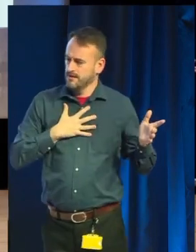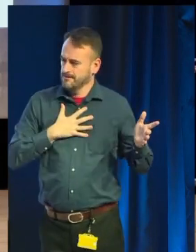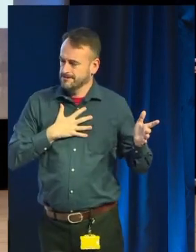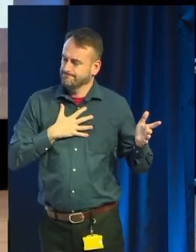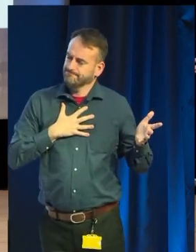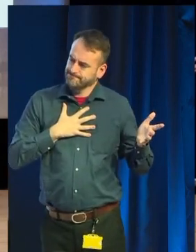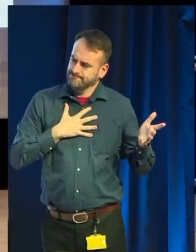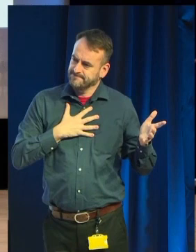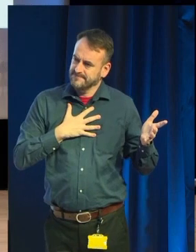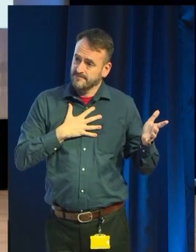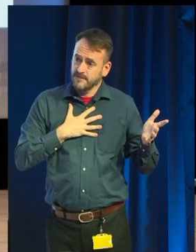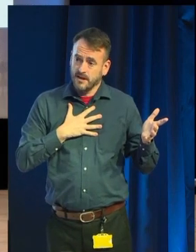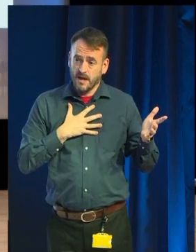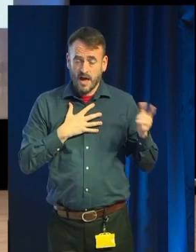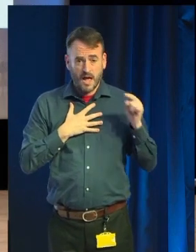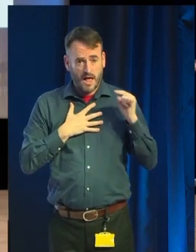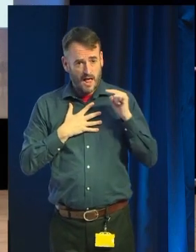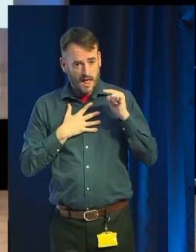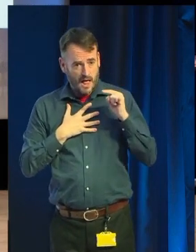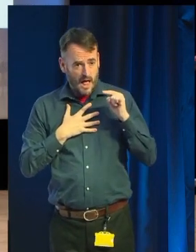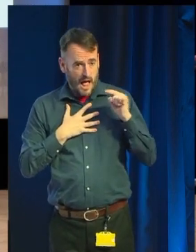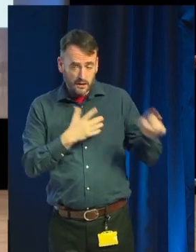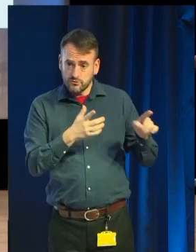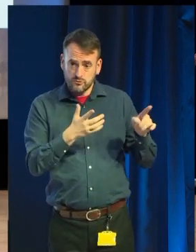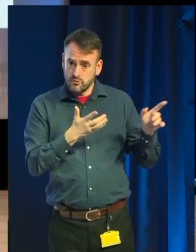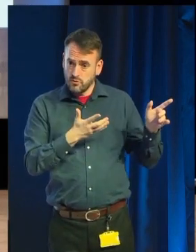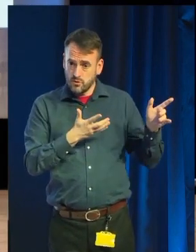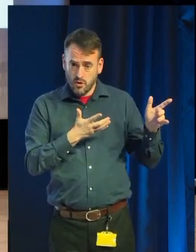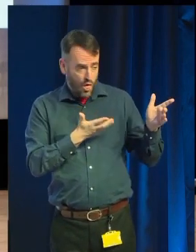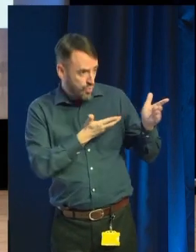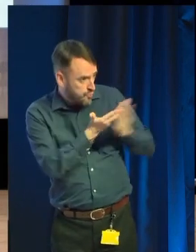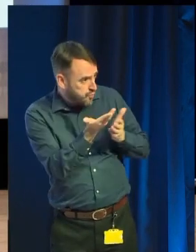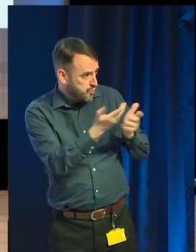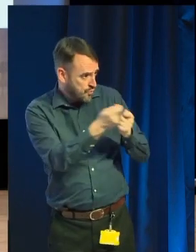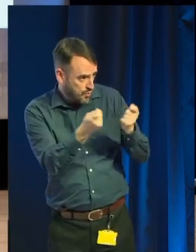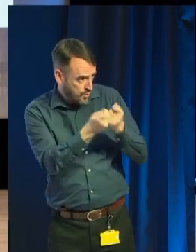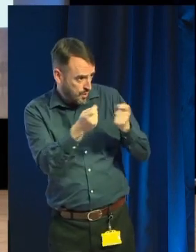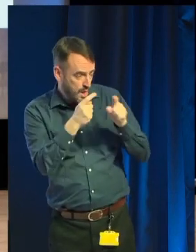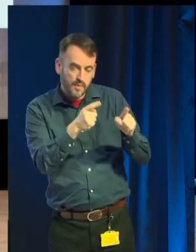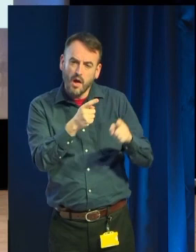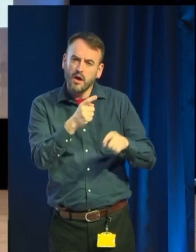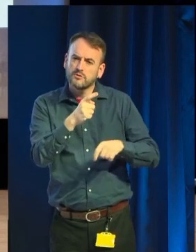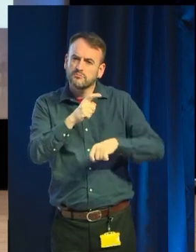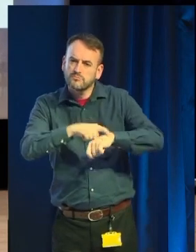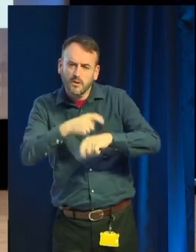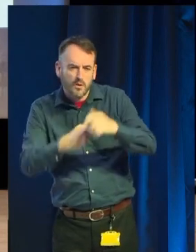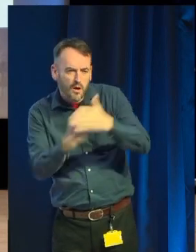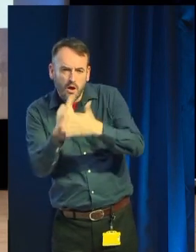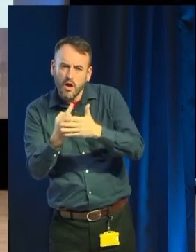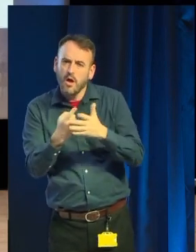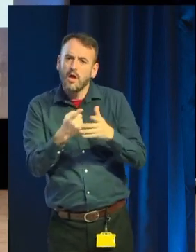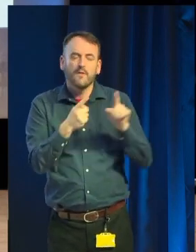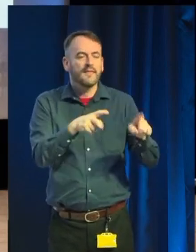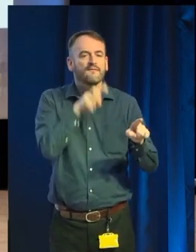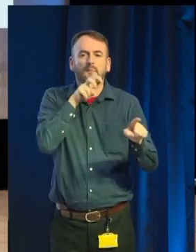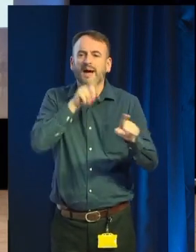those moments vary a lot according to the vampire you choose, but I use them as a way to give power to